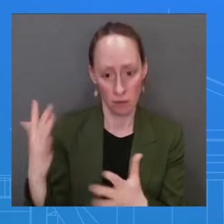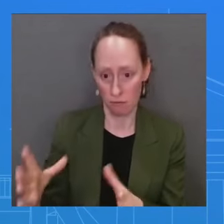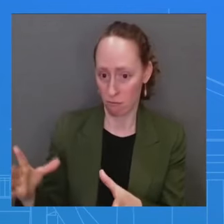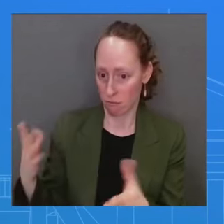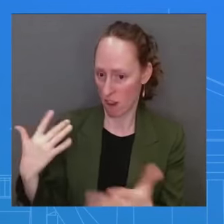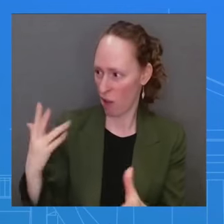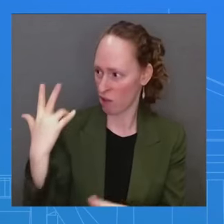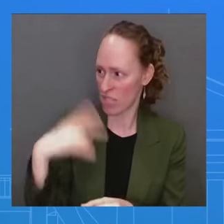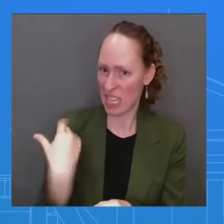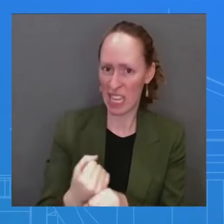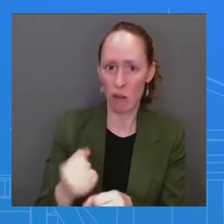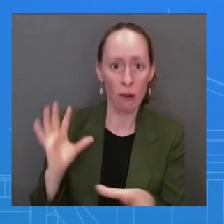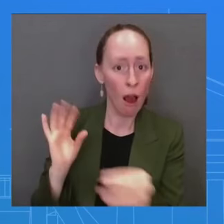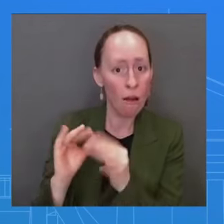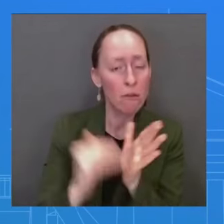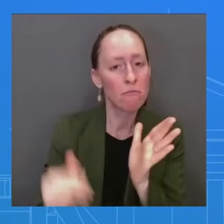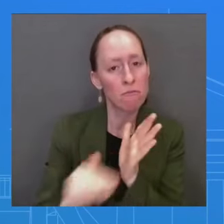on that.